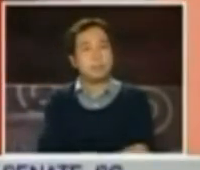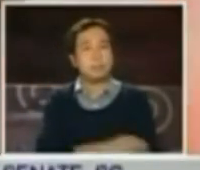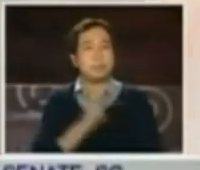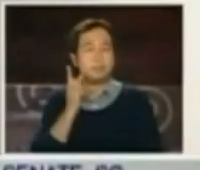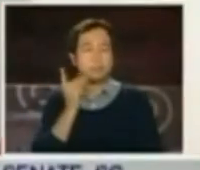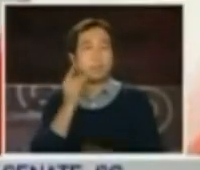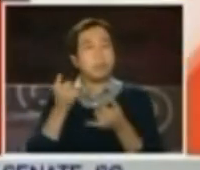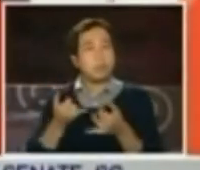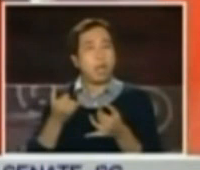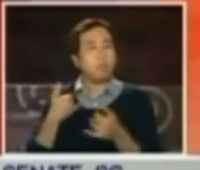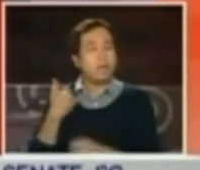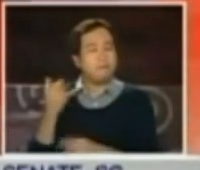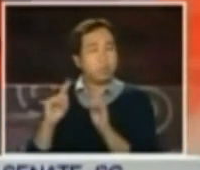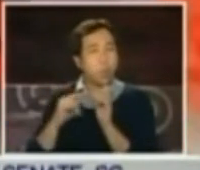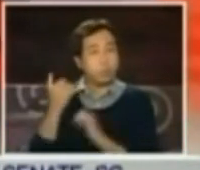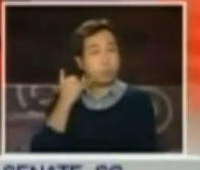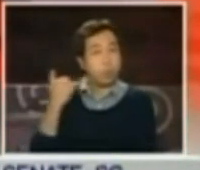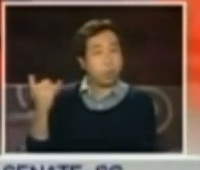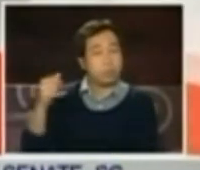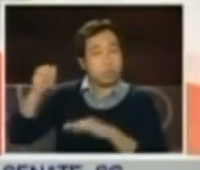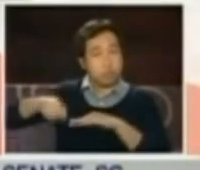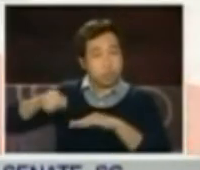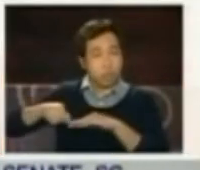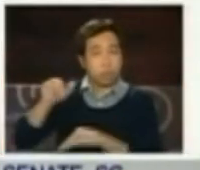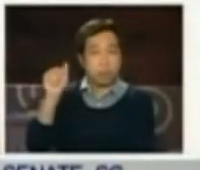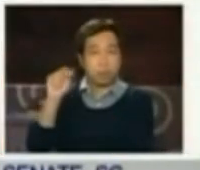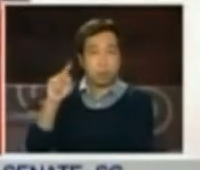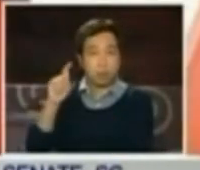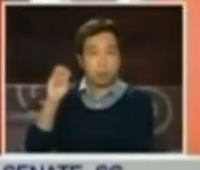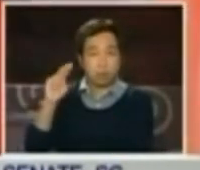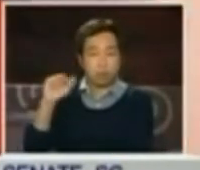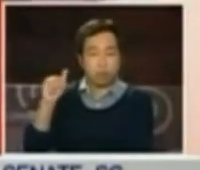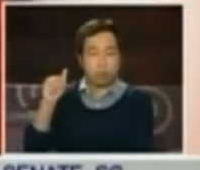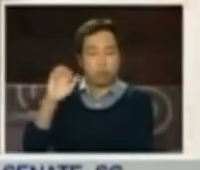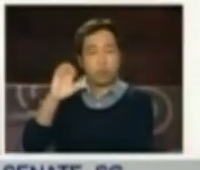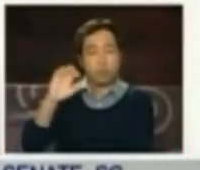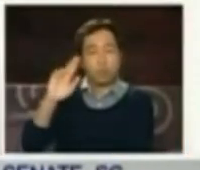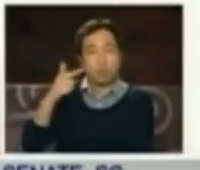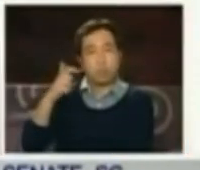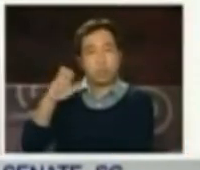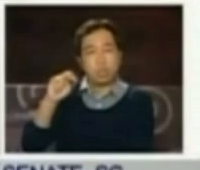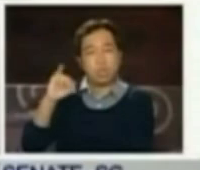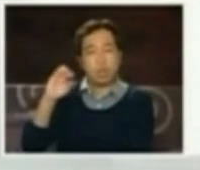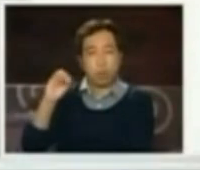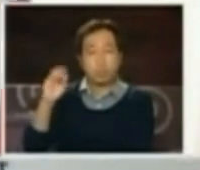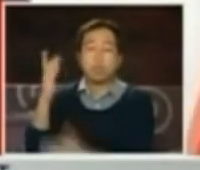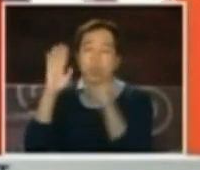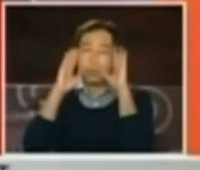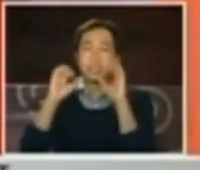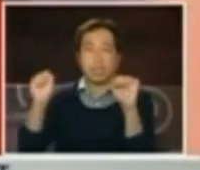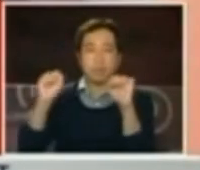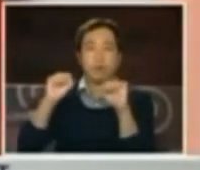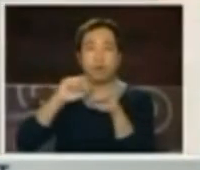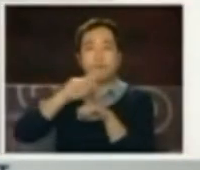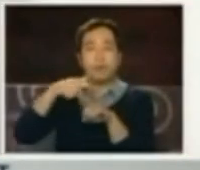Now we have on the line with us Judge Antonio Eugenio. He's the president of the Philippine Judges Association. Sir,